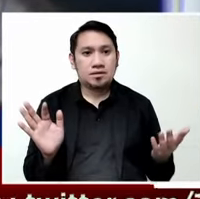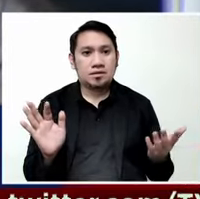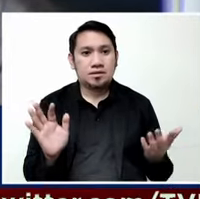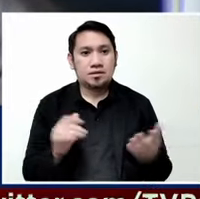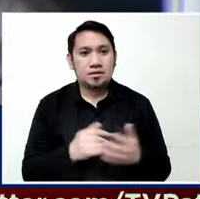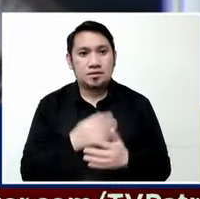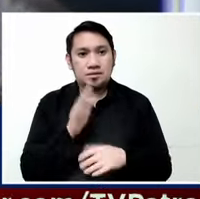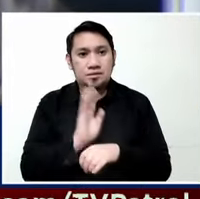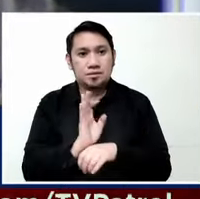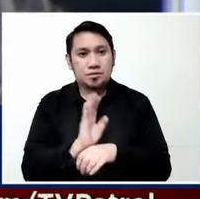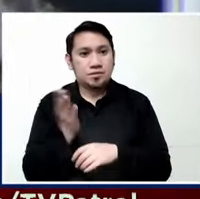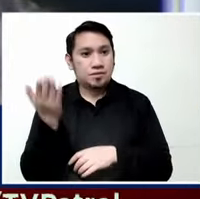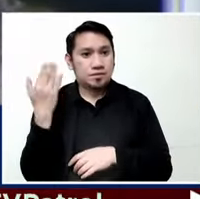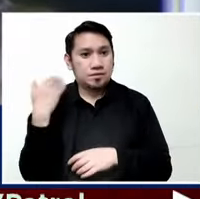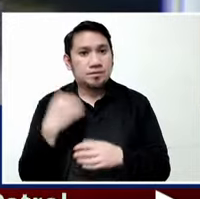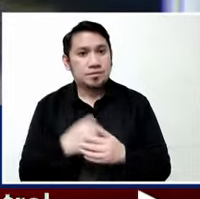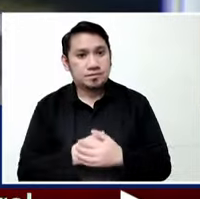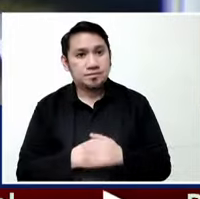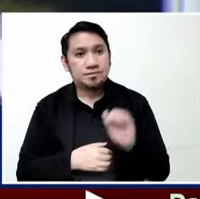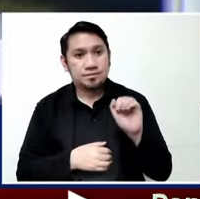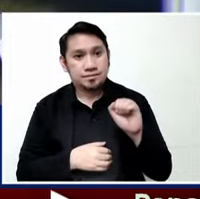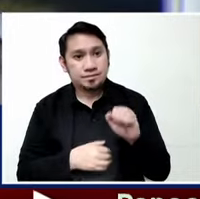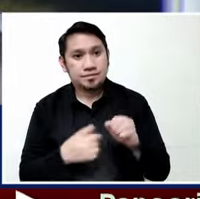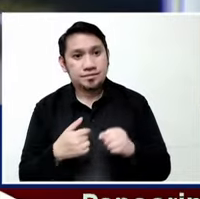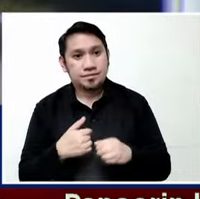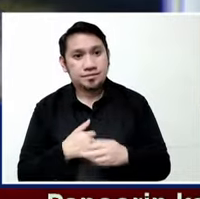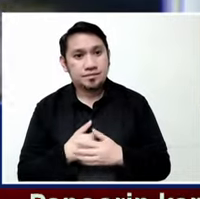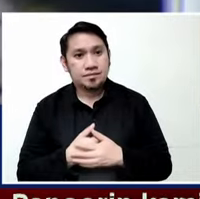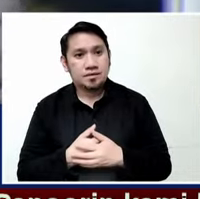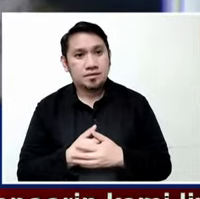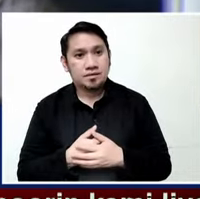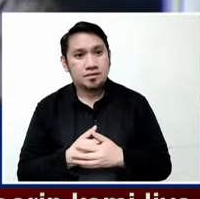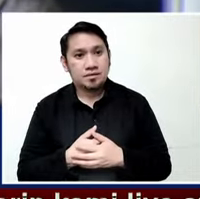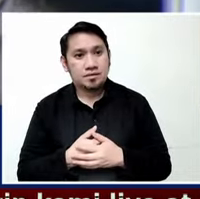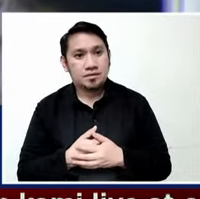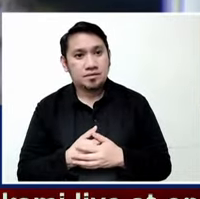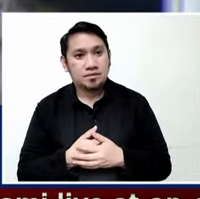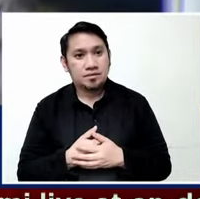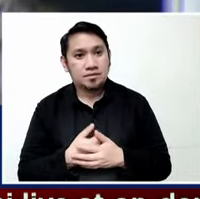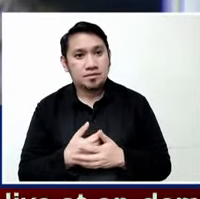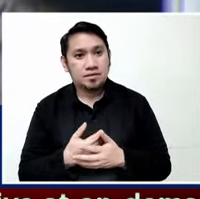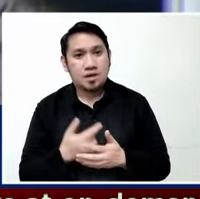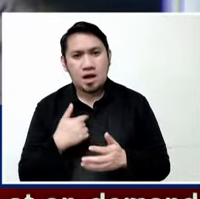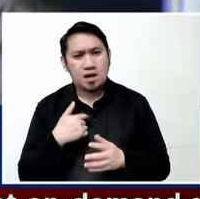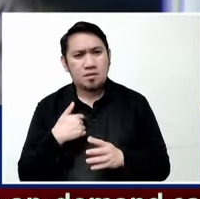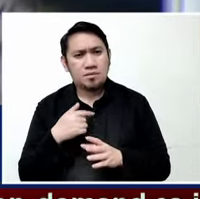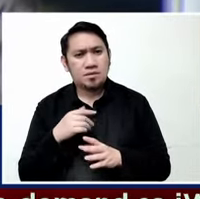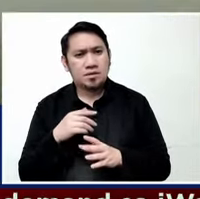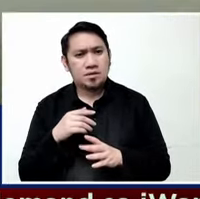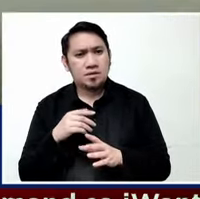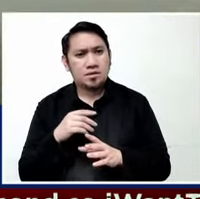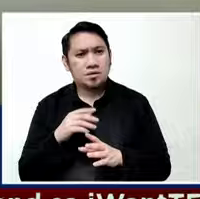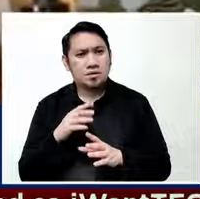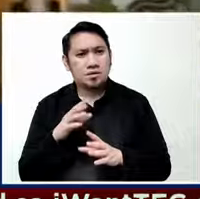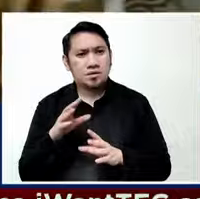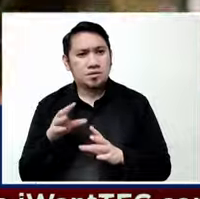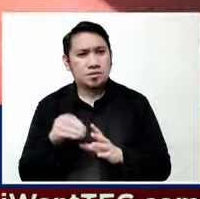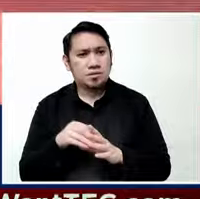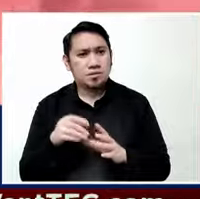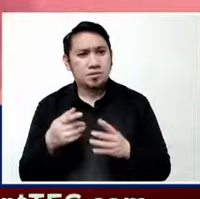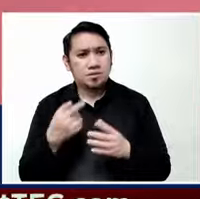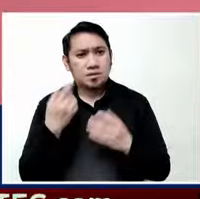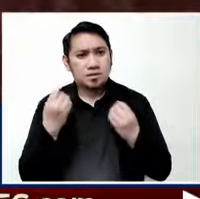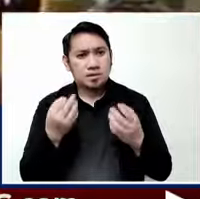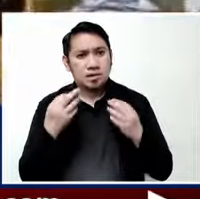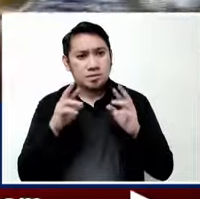films. Were you before. Born yet? Yes, po. I was already. Definitely one of the hit films before. No? A lot of research